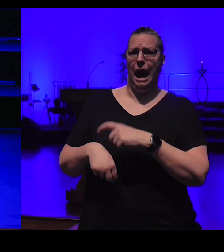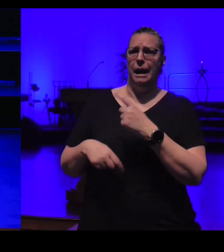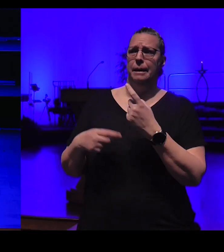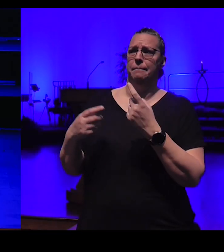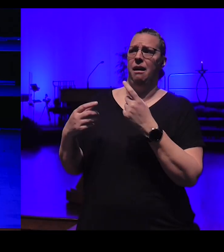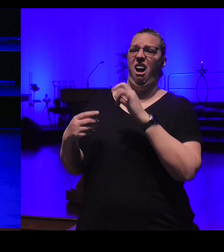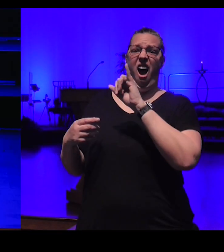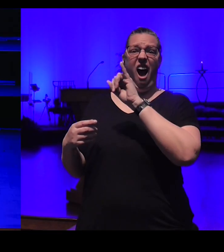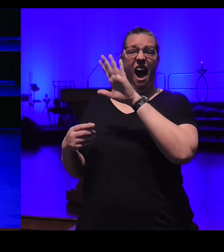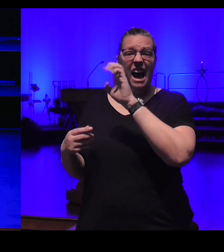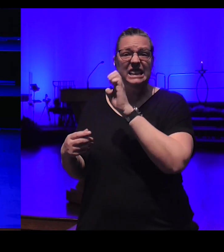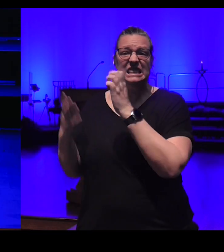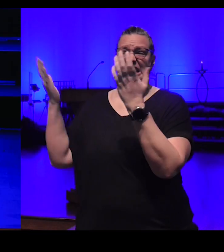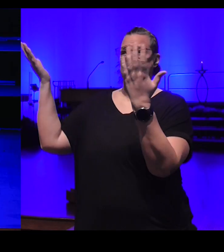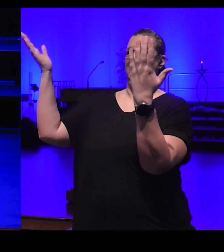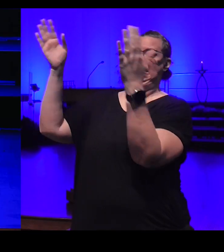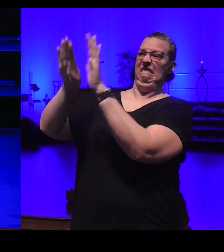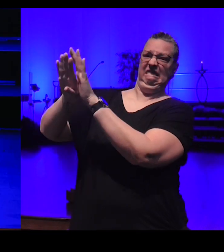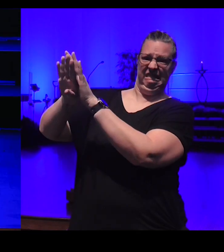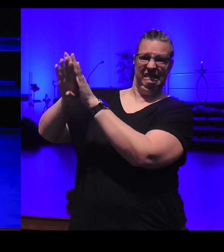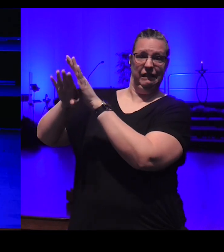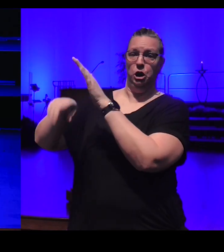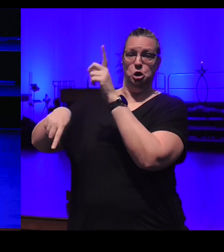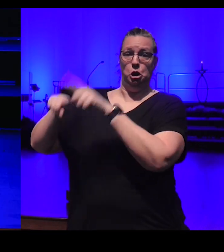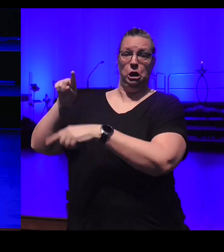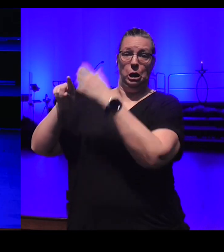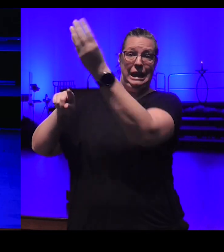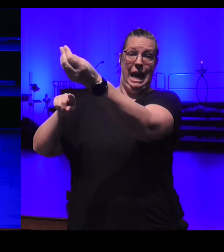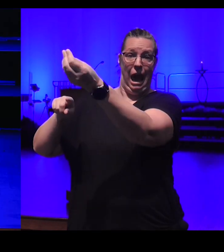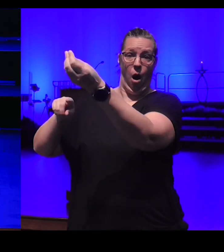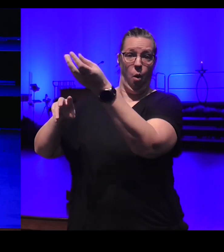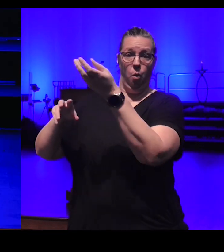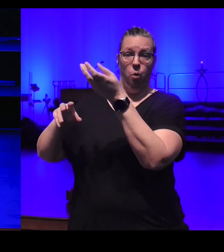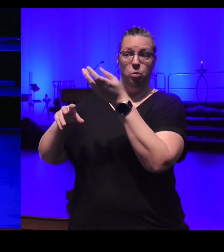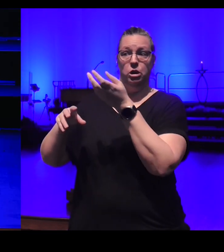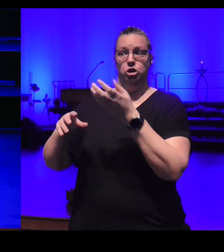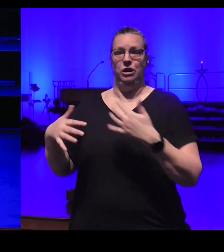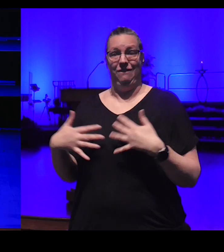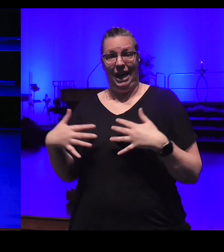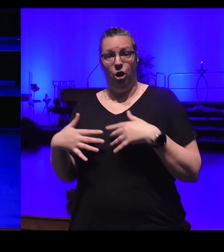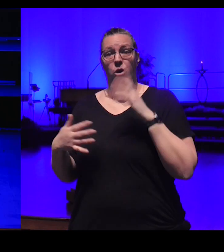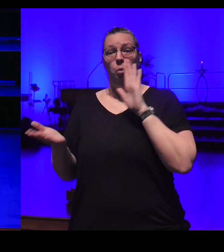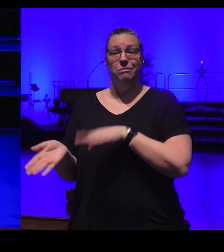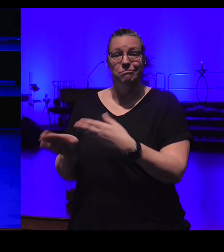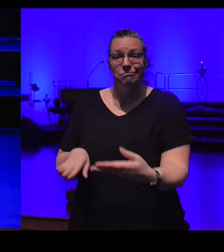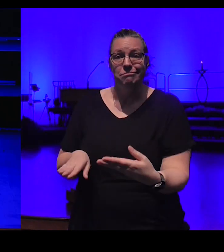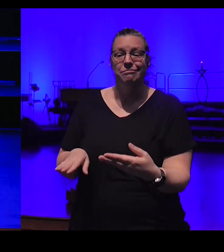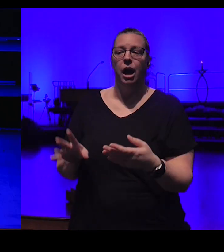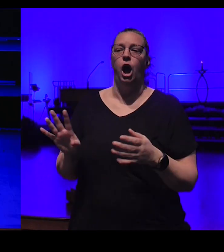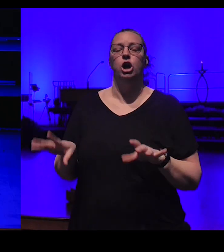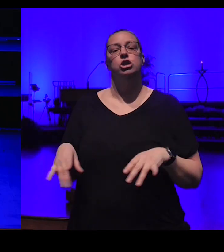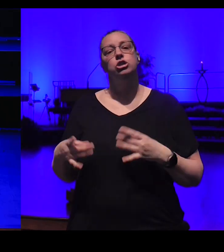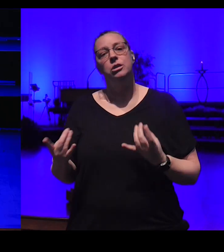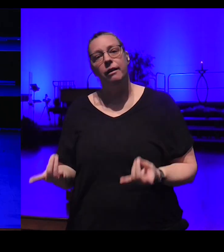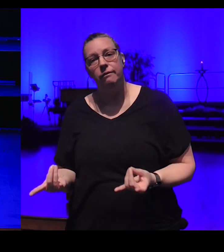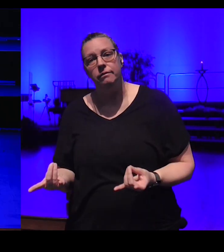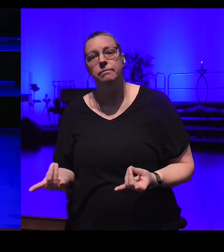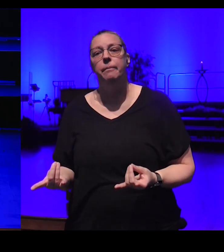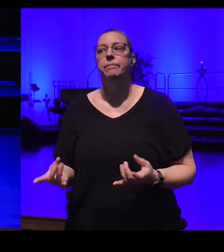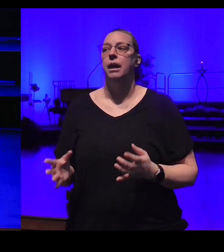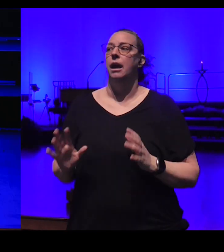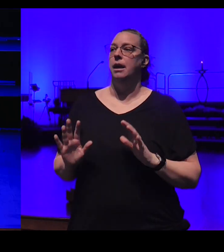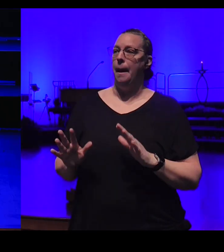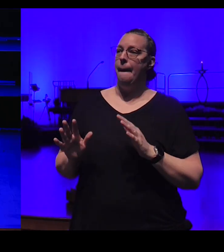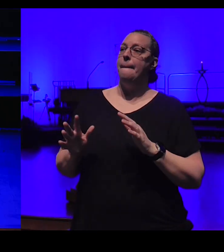in with ice, and she feared that this might be the end of her life. She went into meditation and she heard very clearly, begin